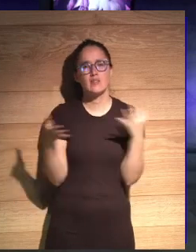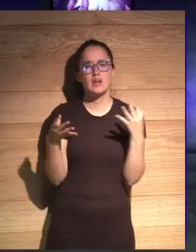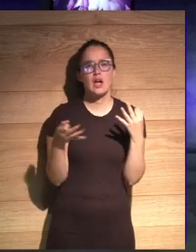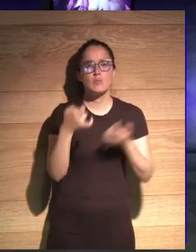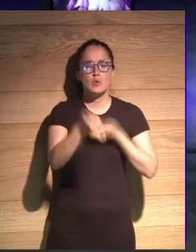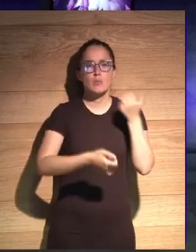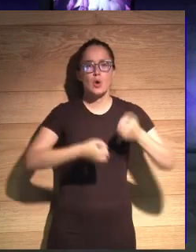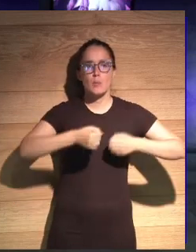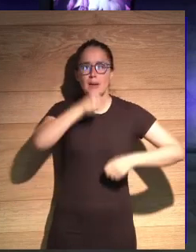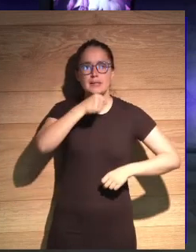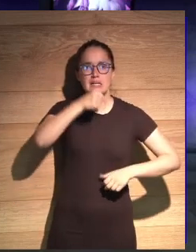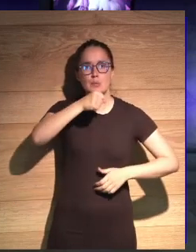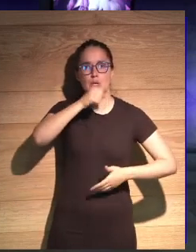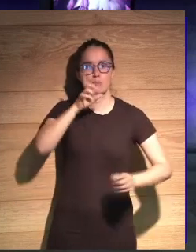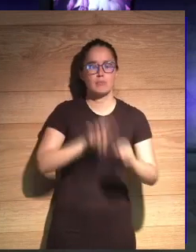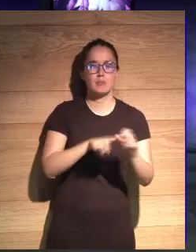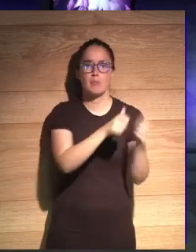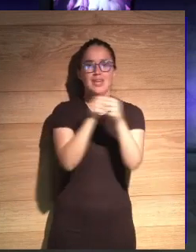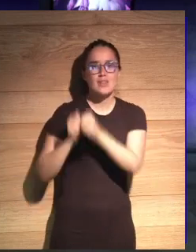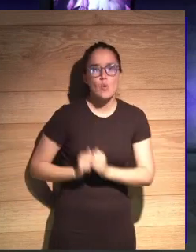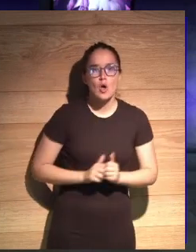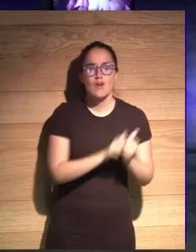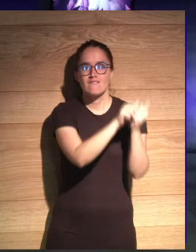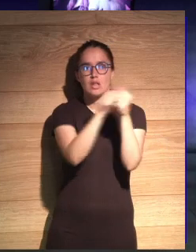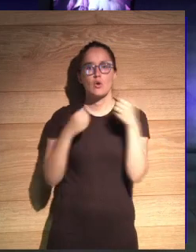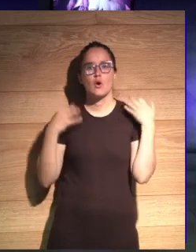increasing. That means that they are